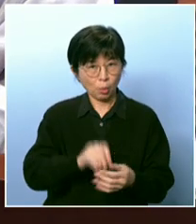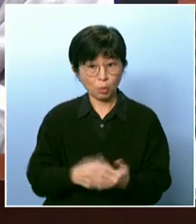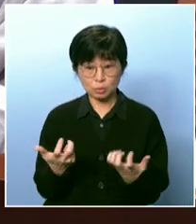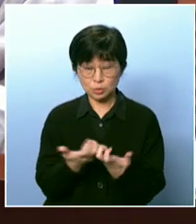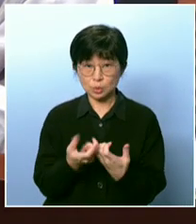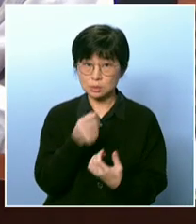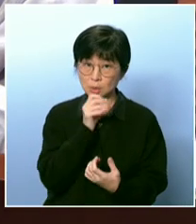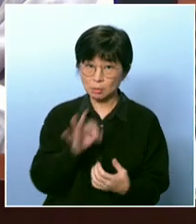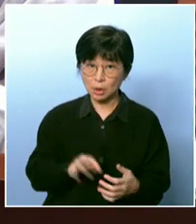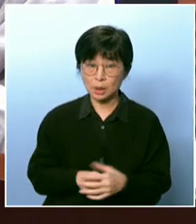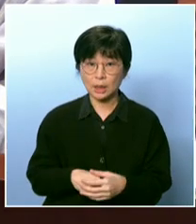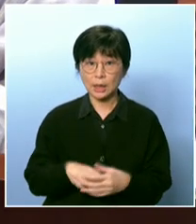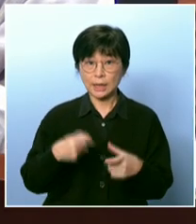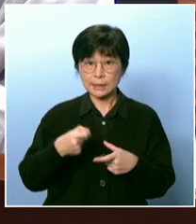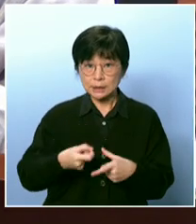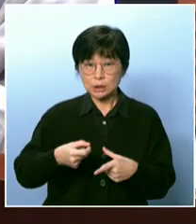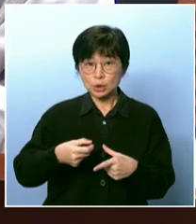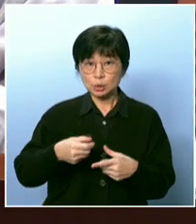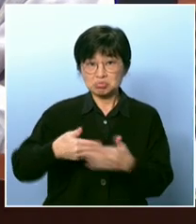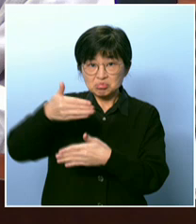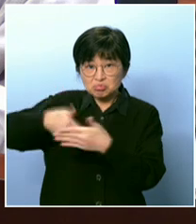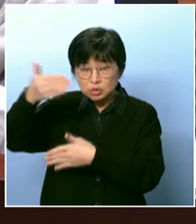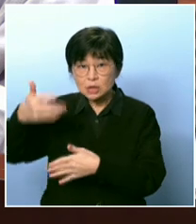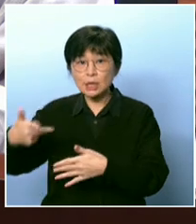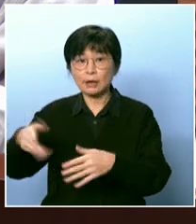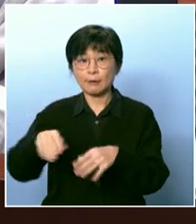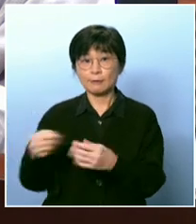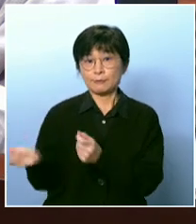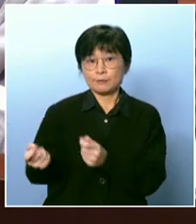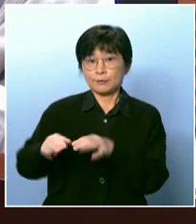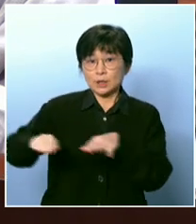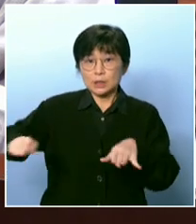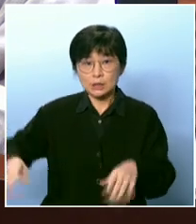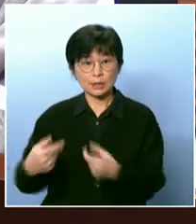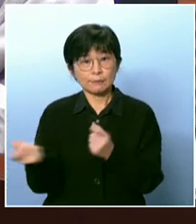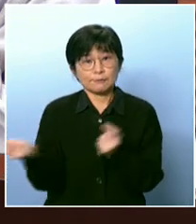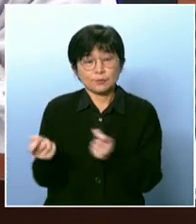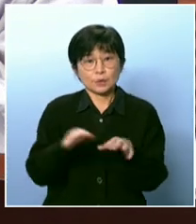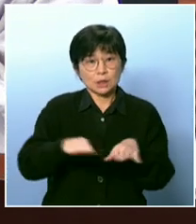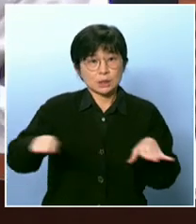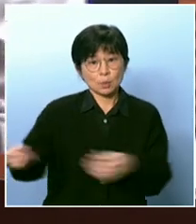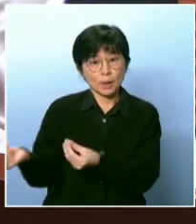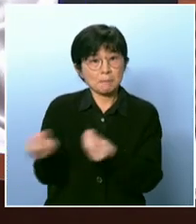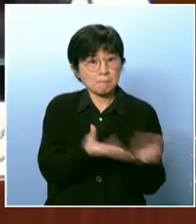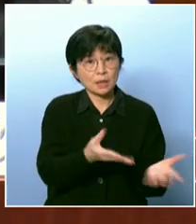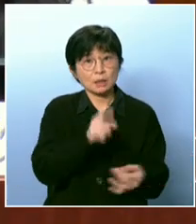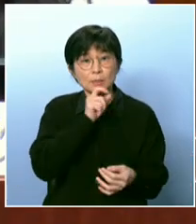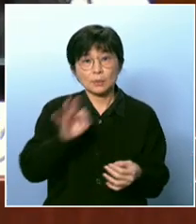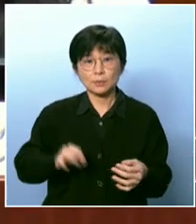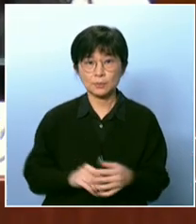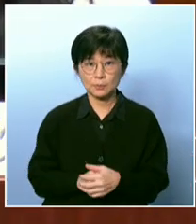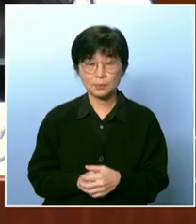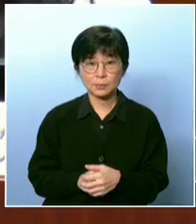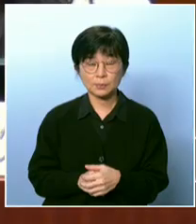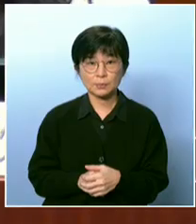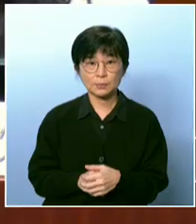facilities. We did not see any mention of provision of parking spaces in the paper, so I want to ask